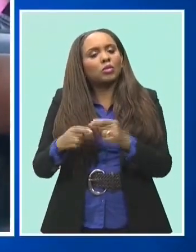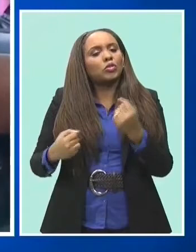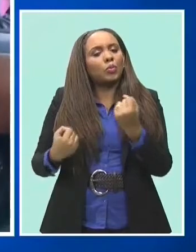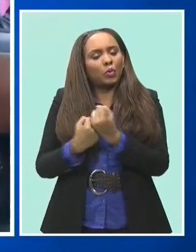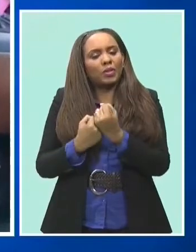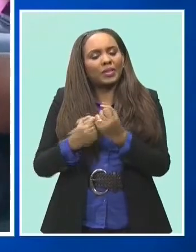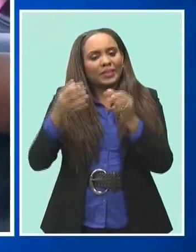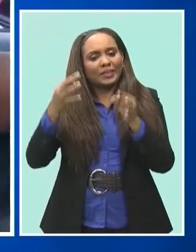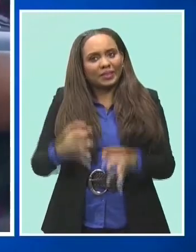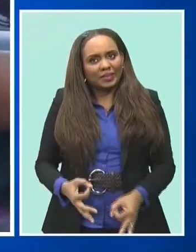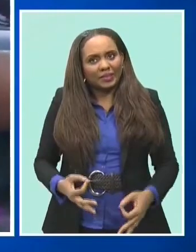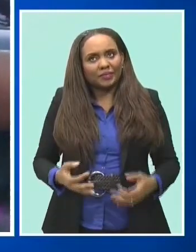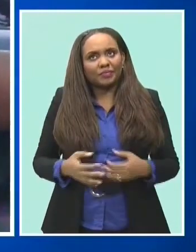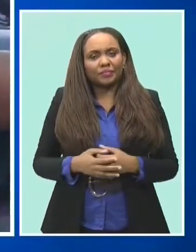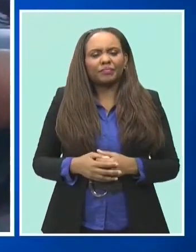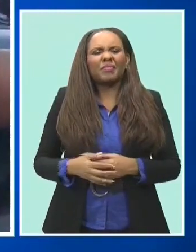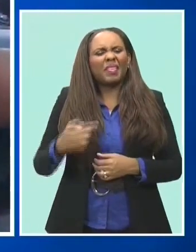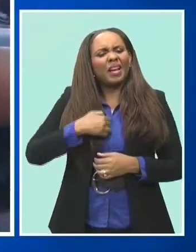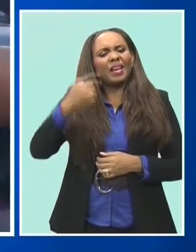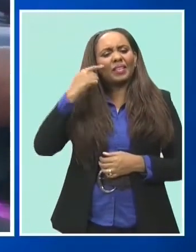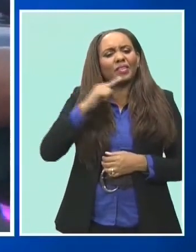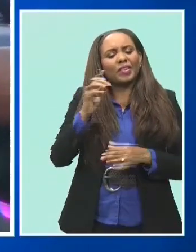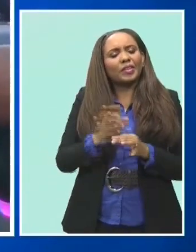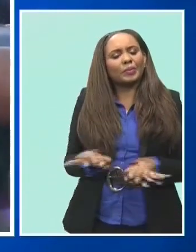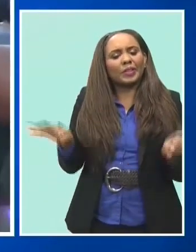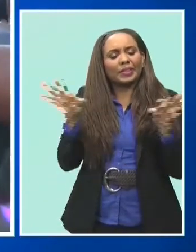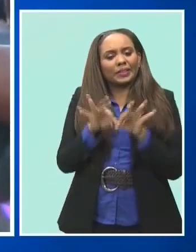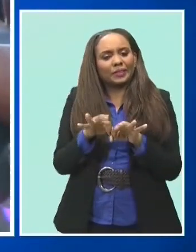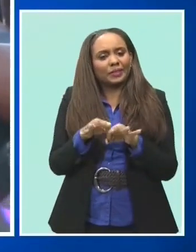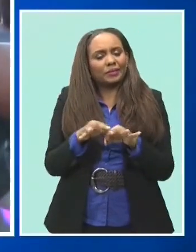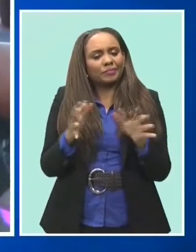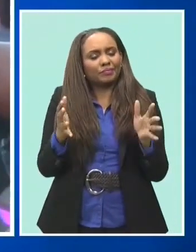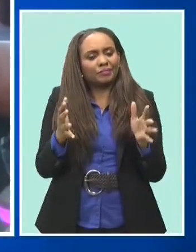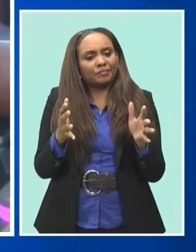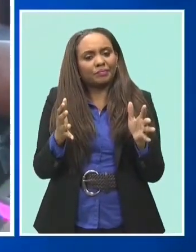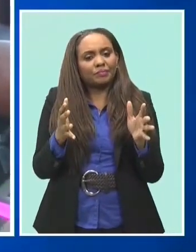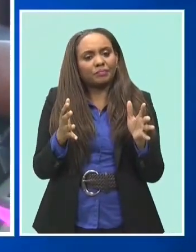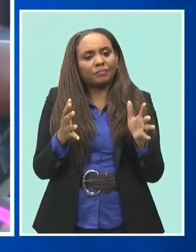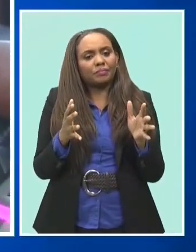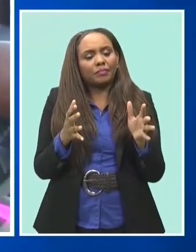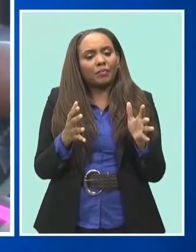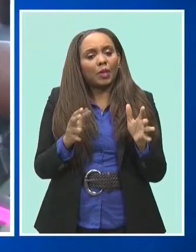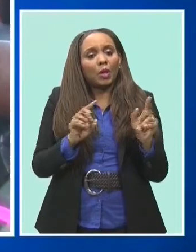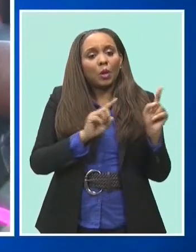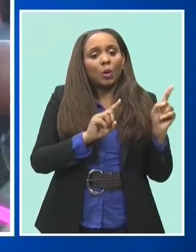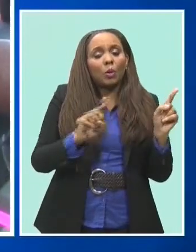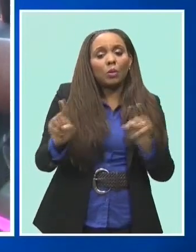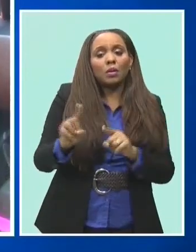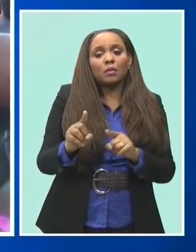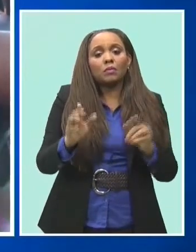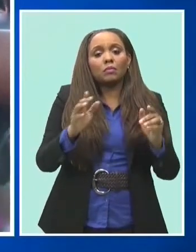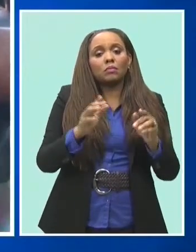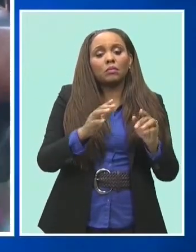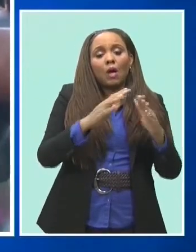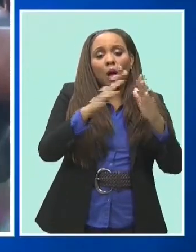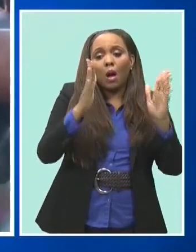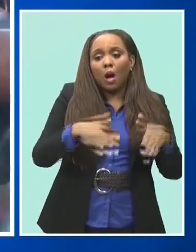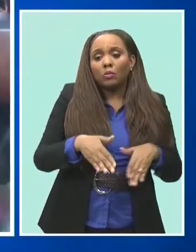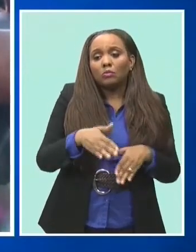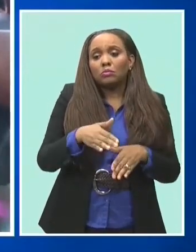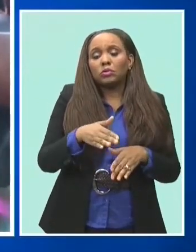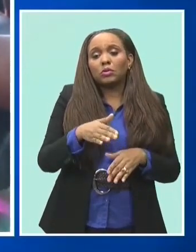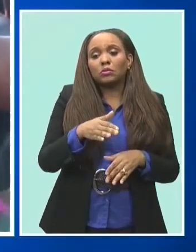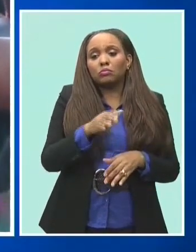Well, I think what's important in the first instance is that the house-to-house information will not